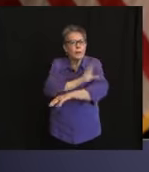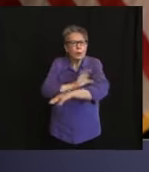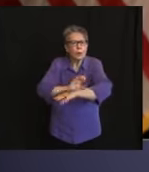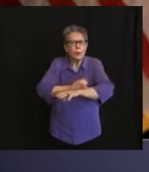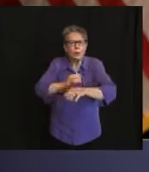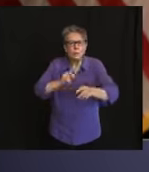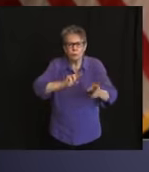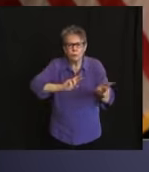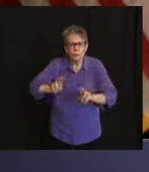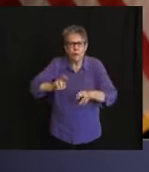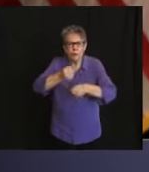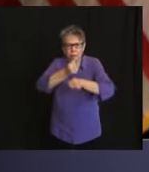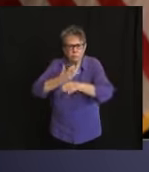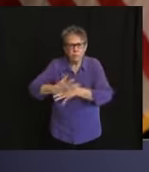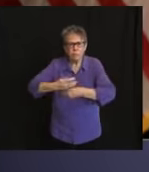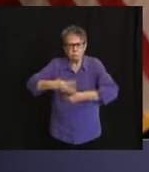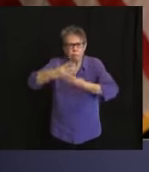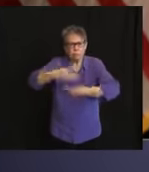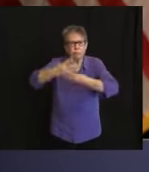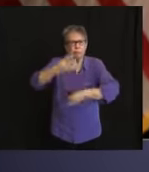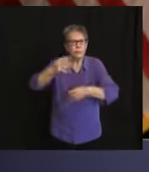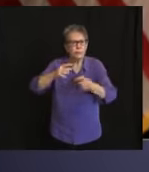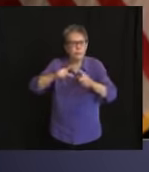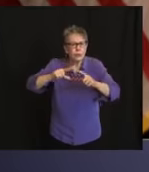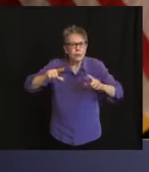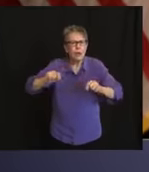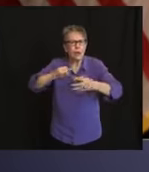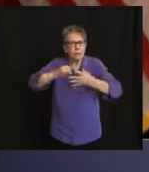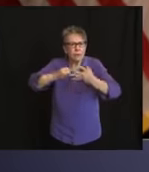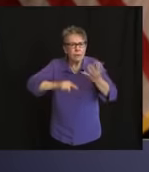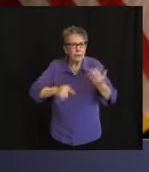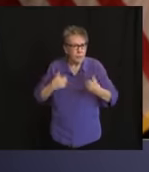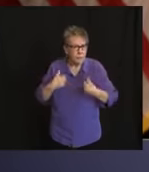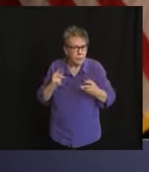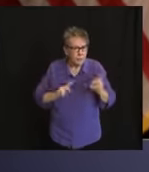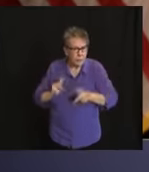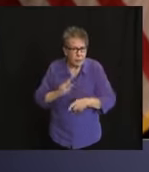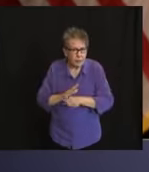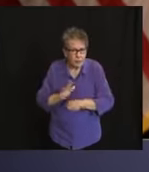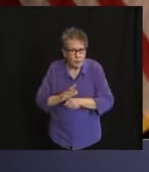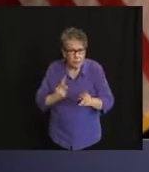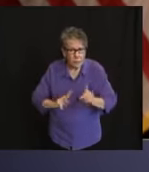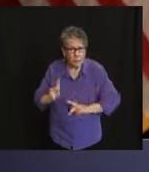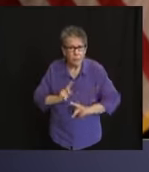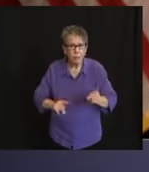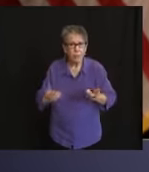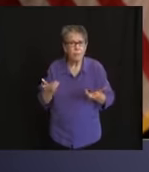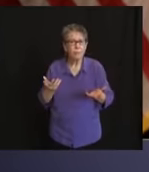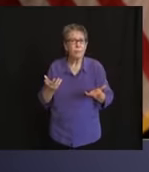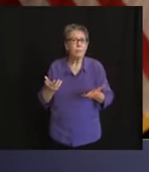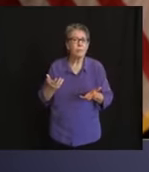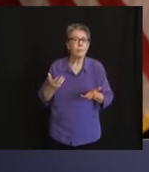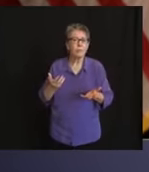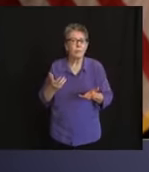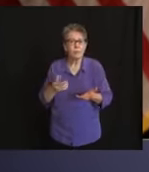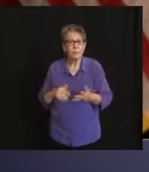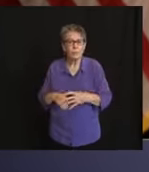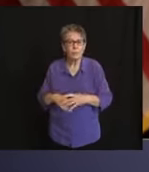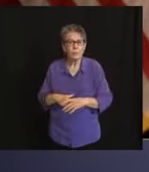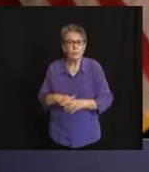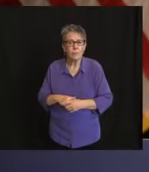unemployment assistance for self-employed independent contractors. He says he applied on March 29th and he hasn't